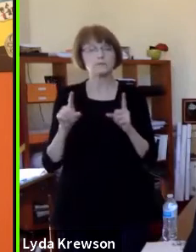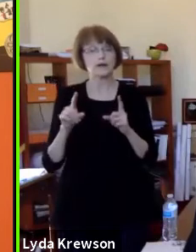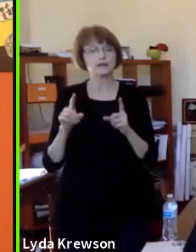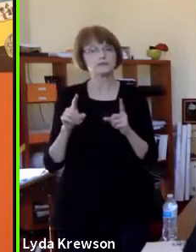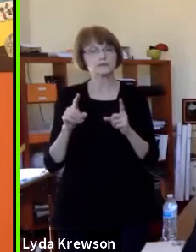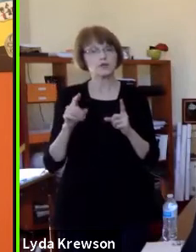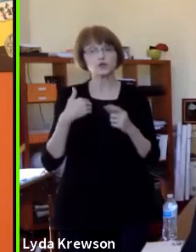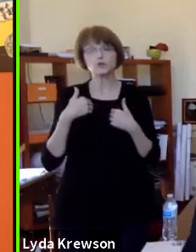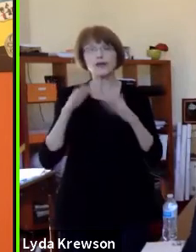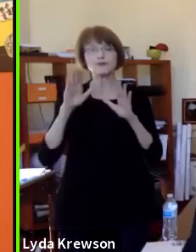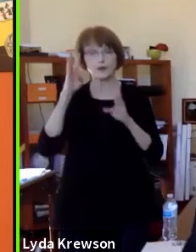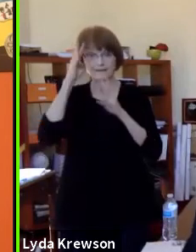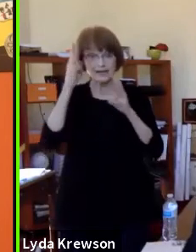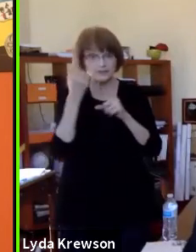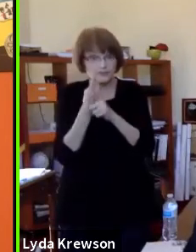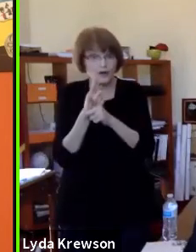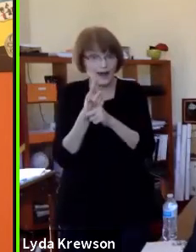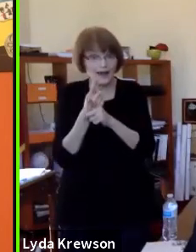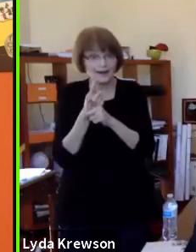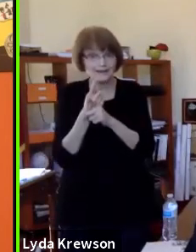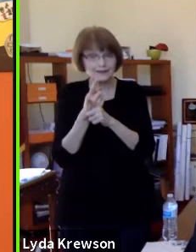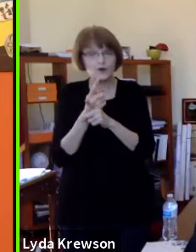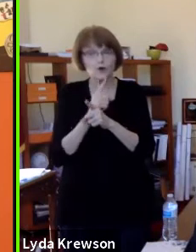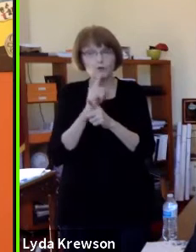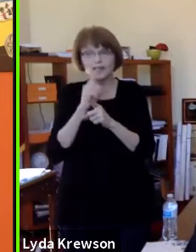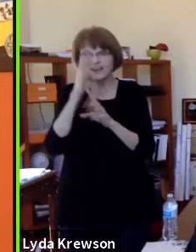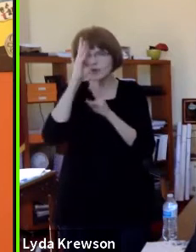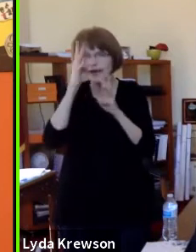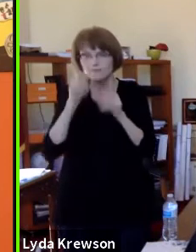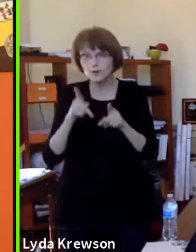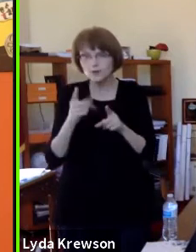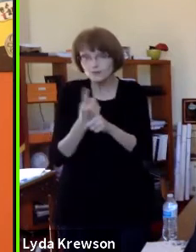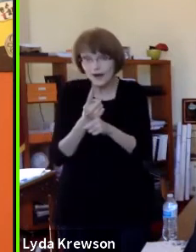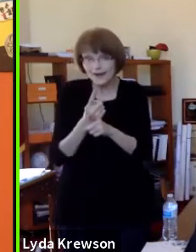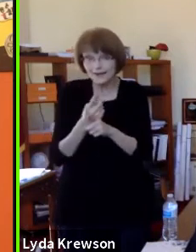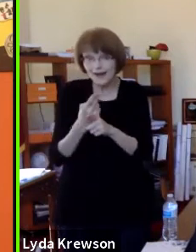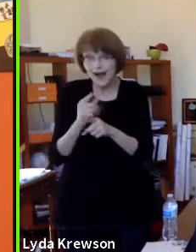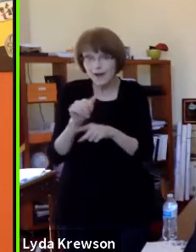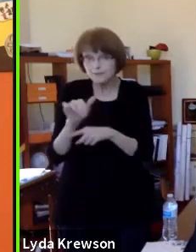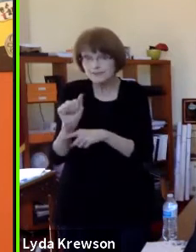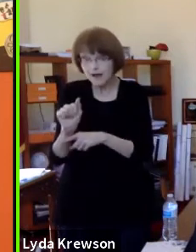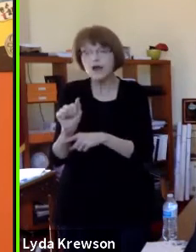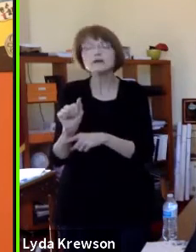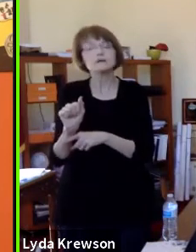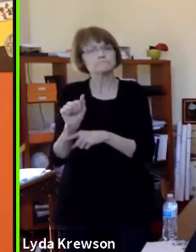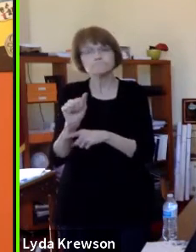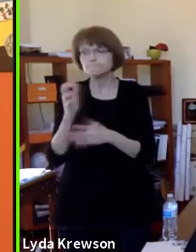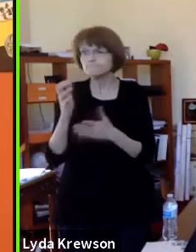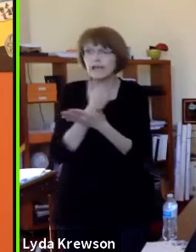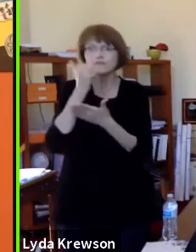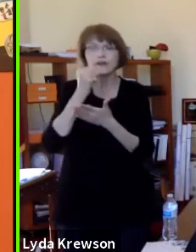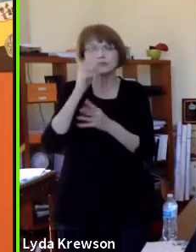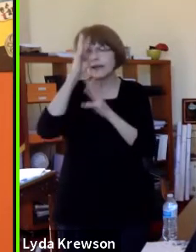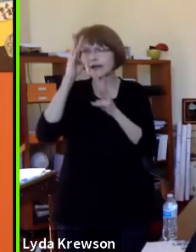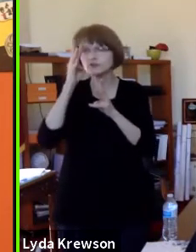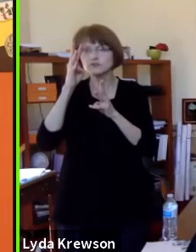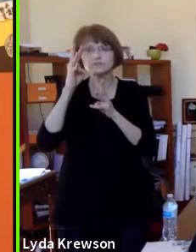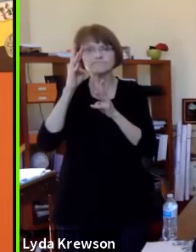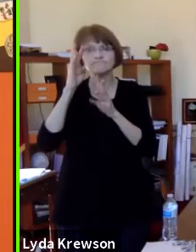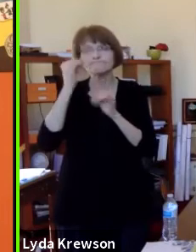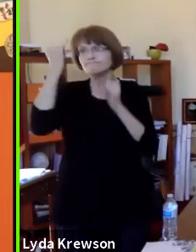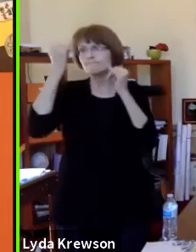got a great imagination, and I bet you're a really creative person. So use that imagination and your